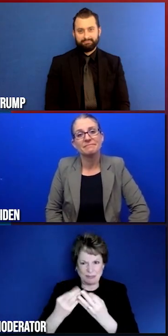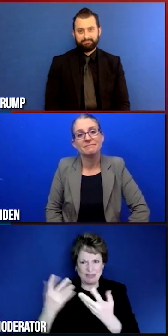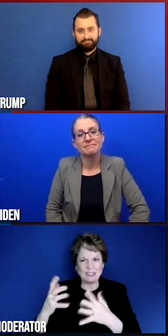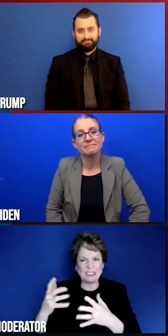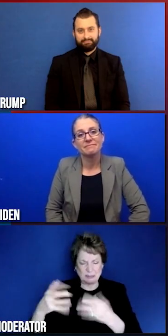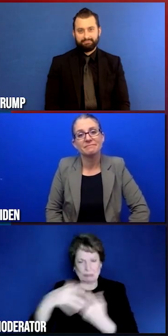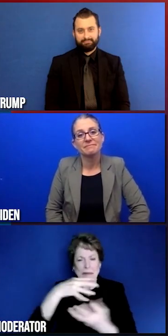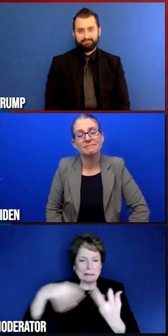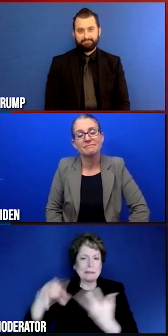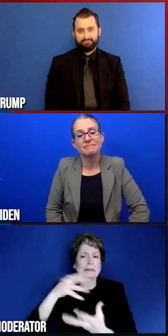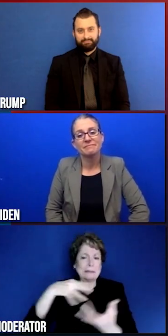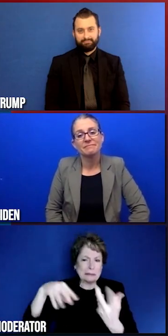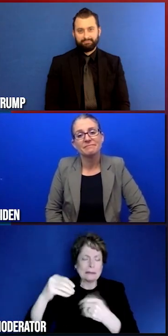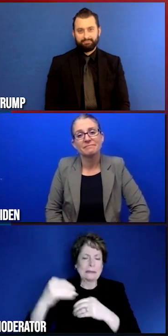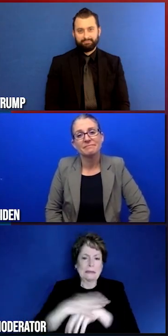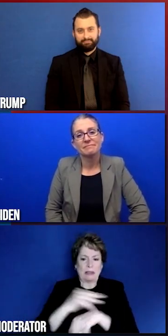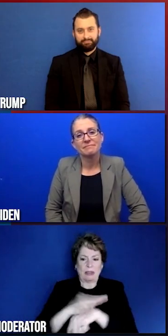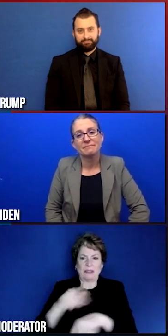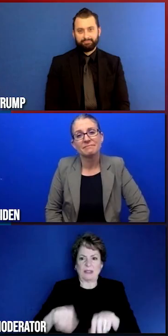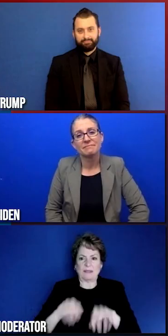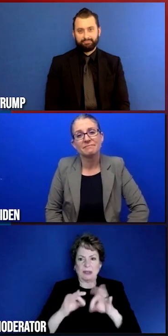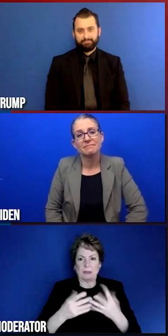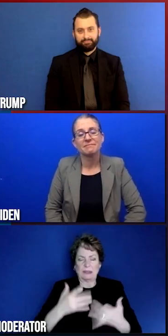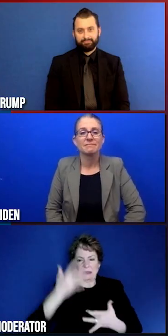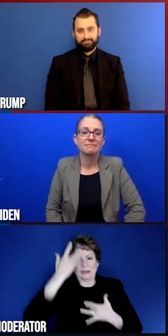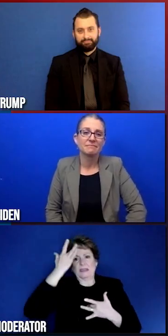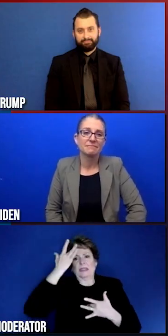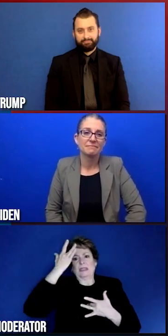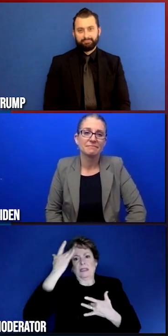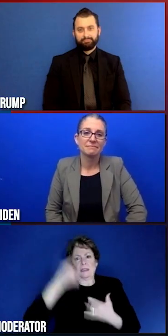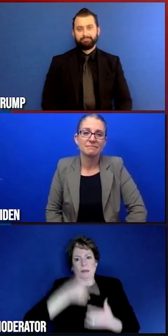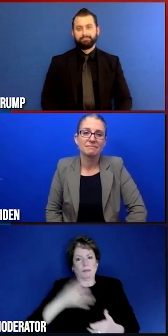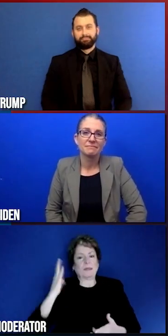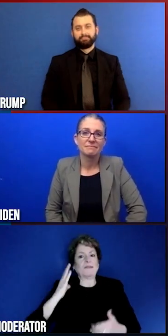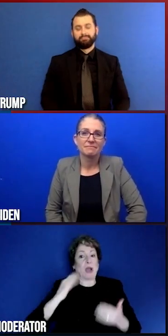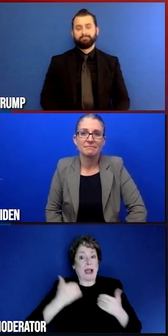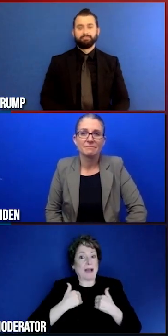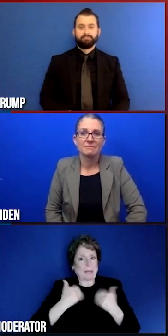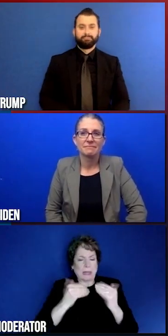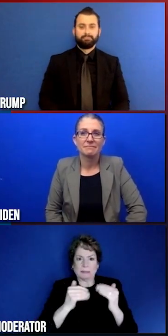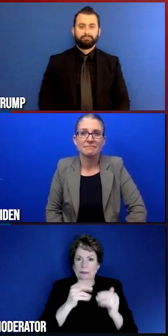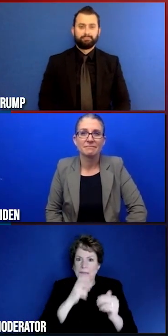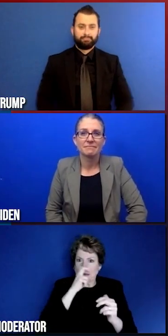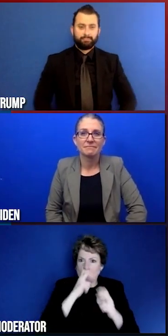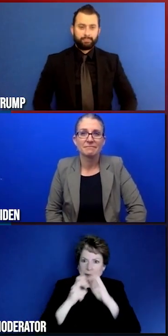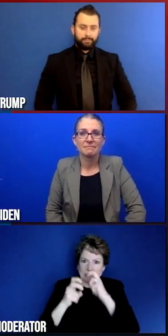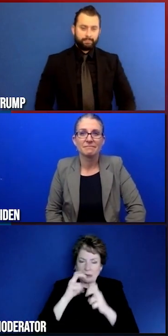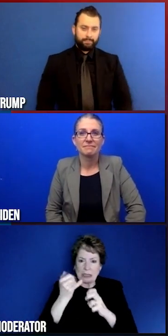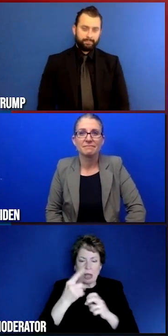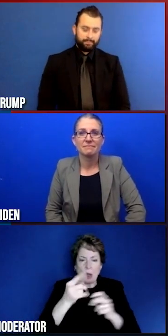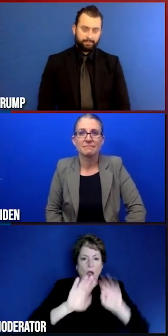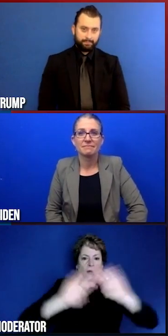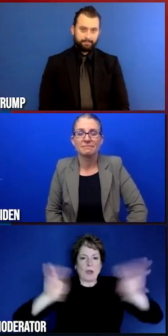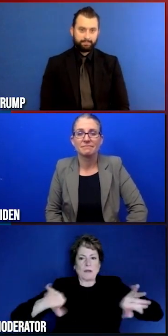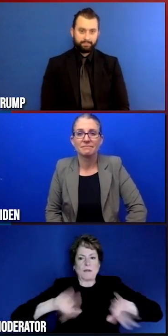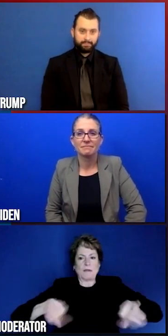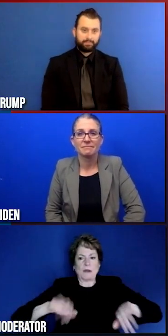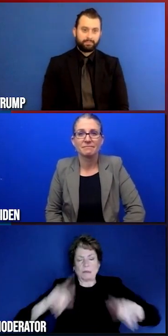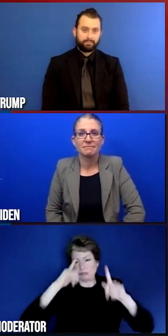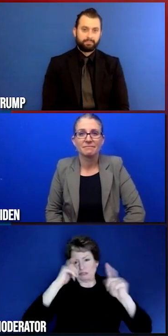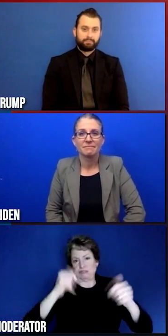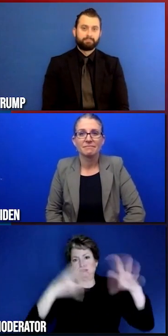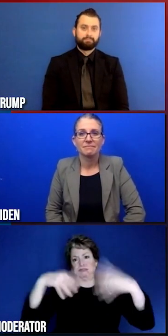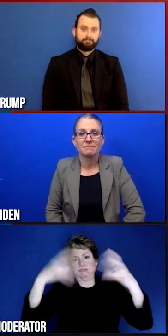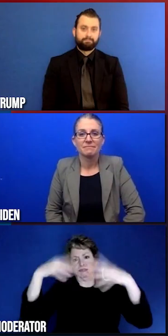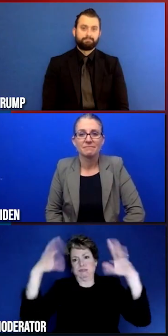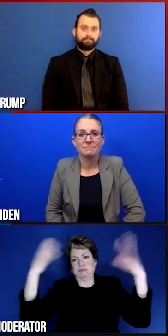has rolled back regulations on these kinds of facilities. Why should these families give you another 4 years in office? The families that we're talking